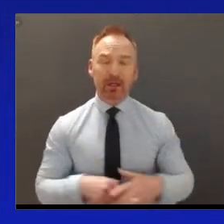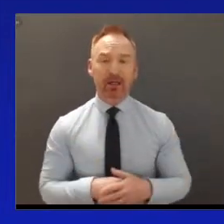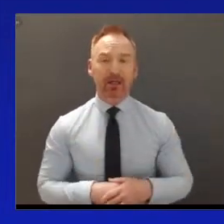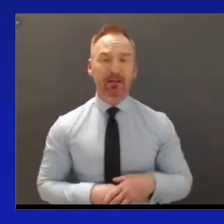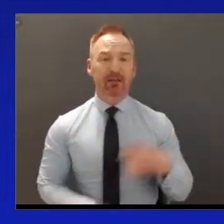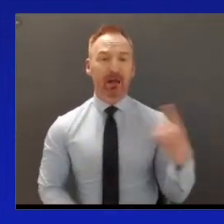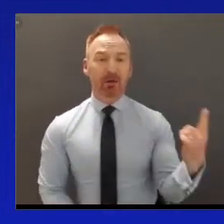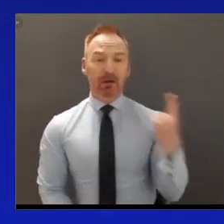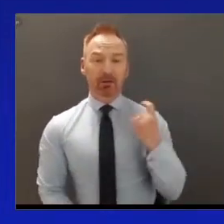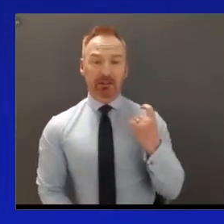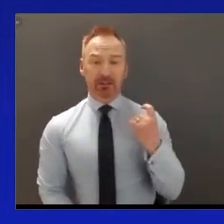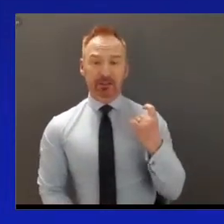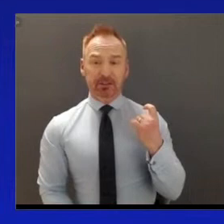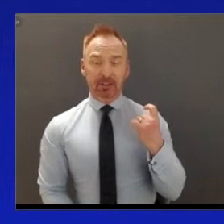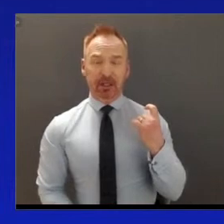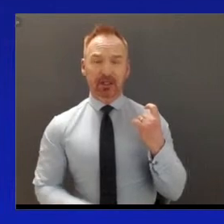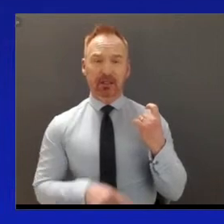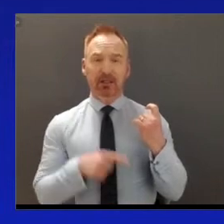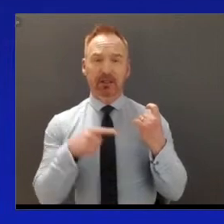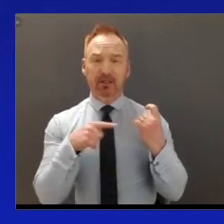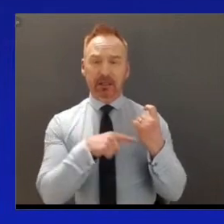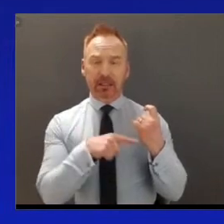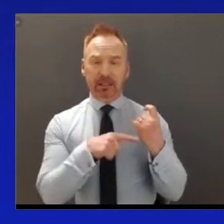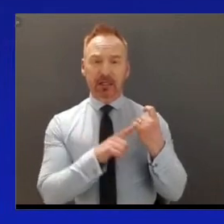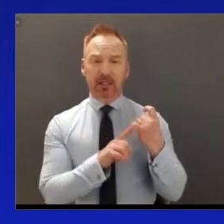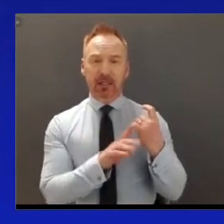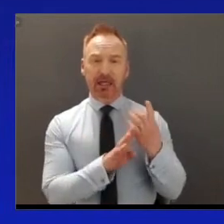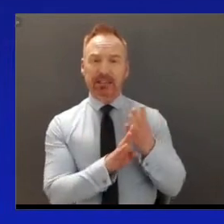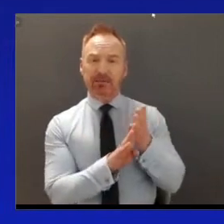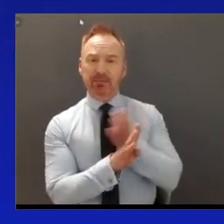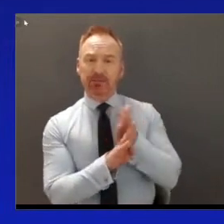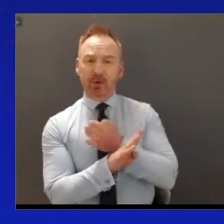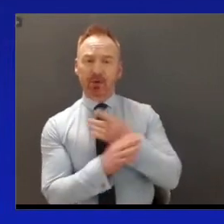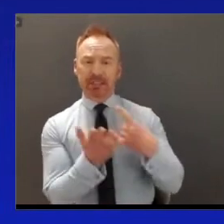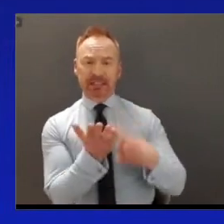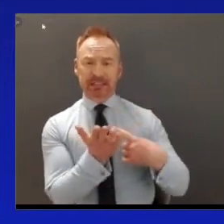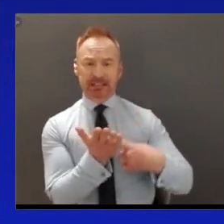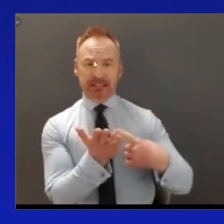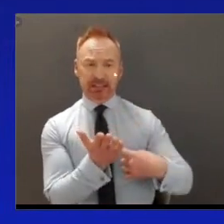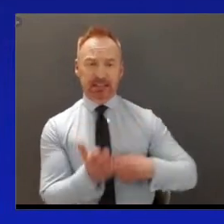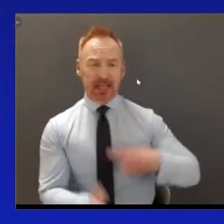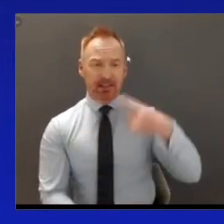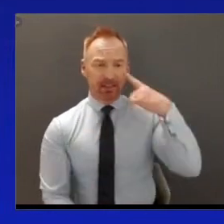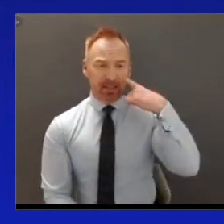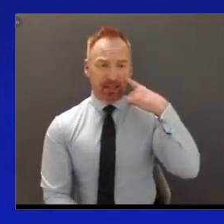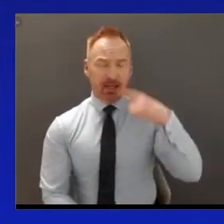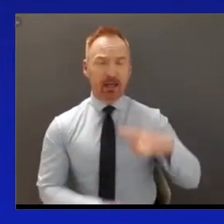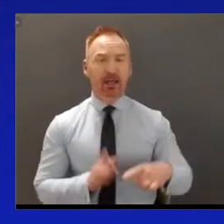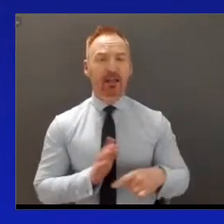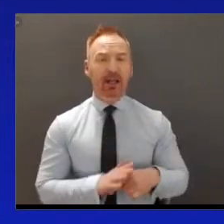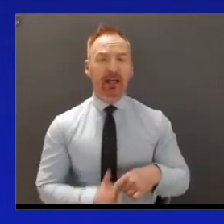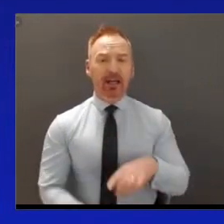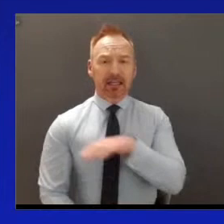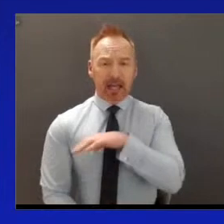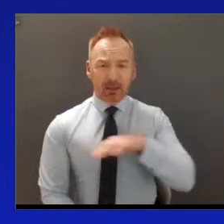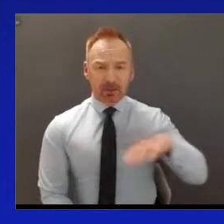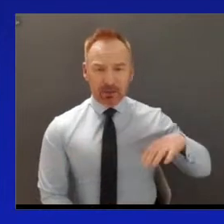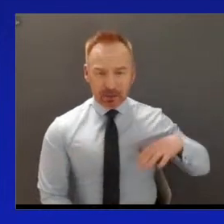has answered, because we talked about it in the past, and I think Councillor Dudas asked a similar question